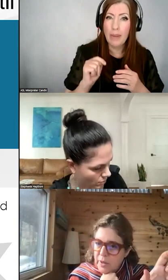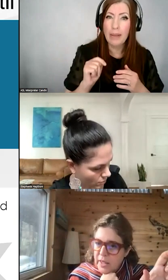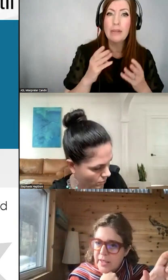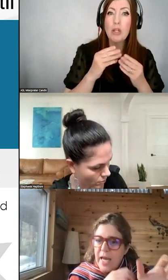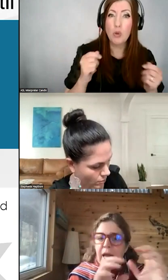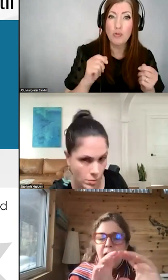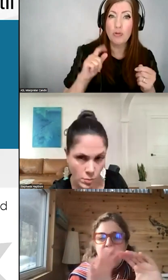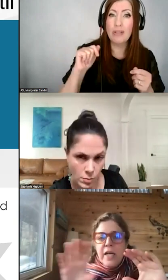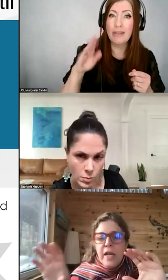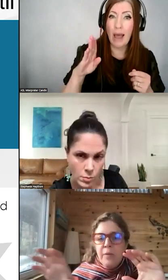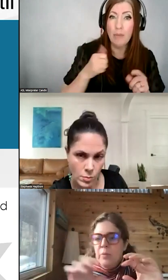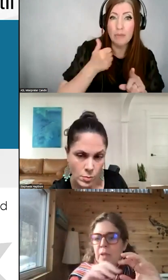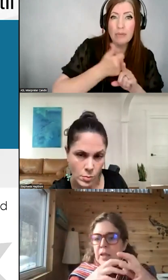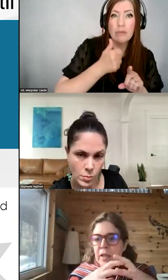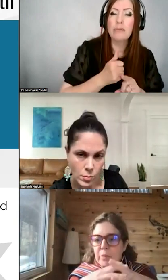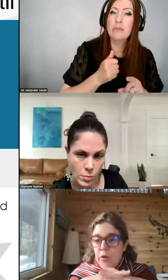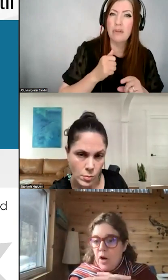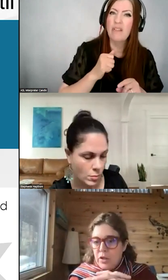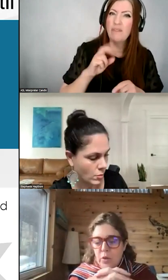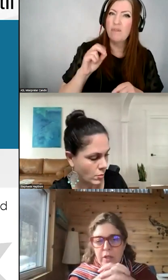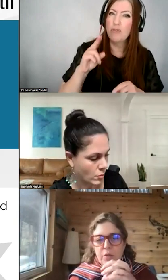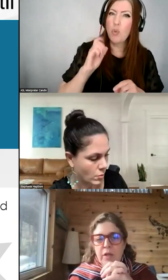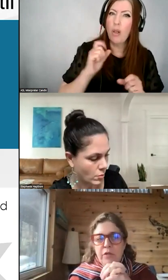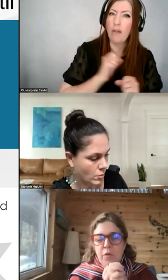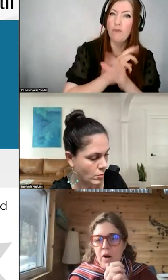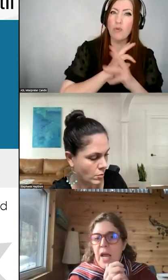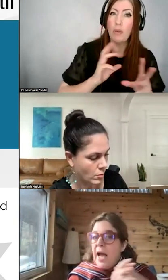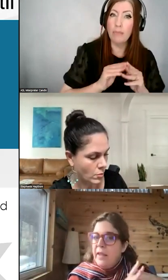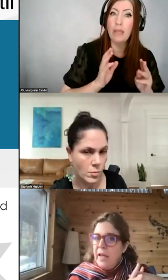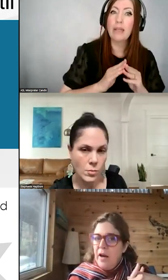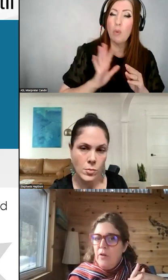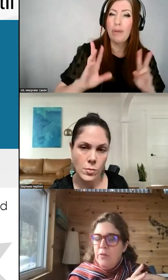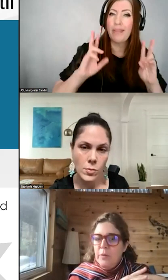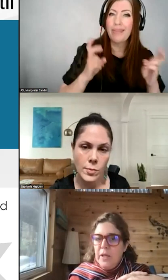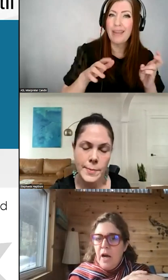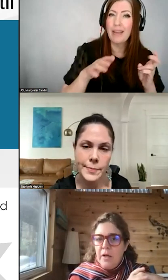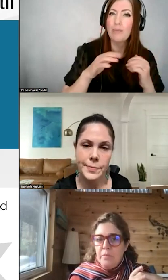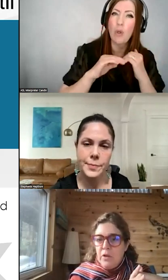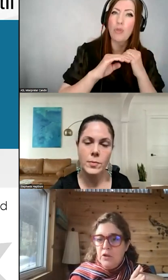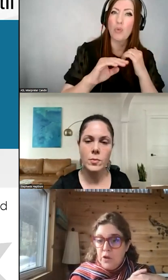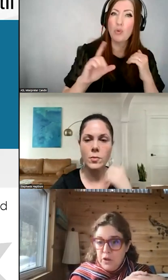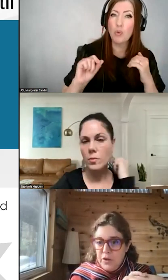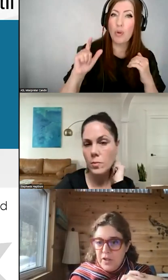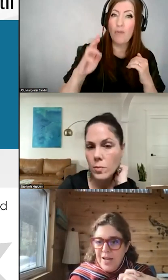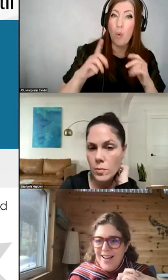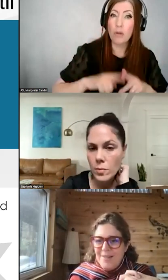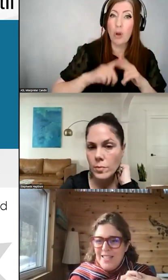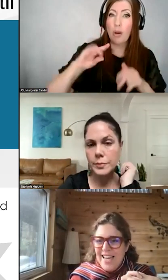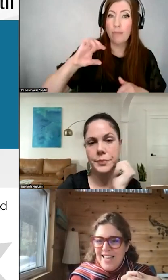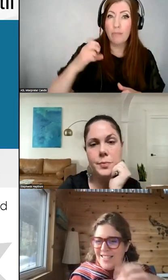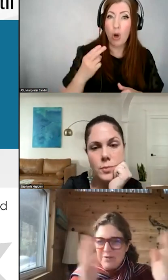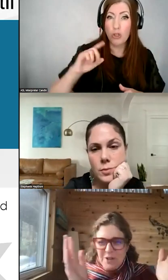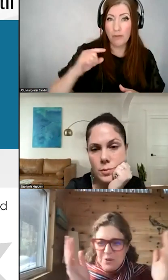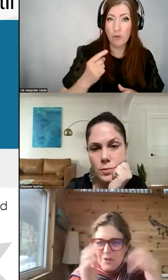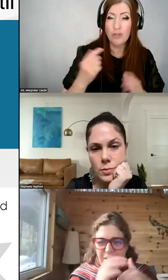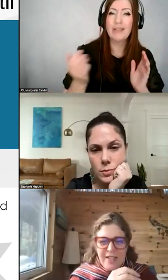virtual meetings. And 988 will be a theme across 2024. And the kickoff will be on March 1st. And